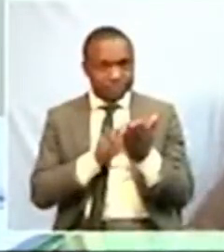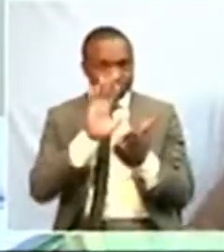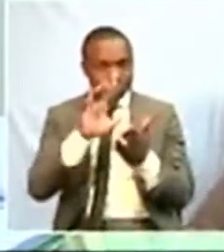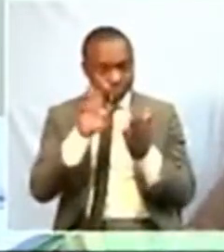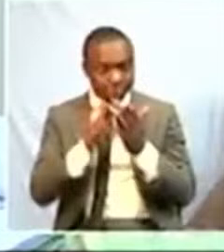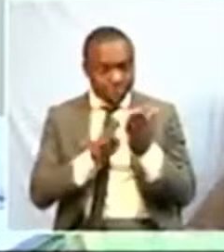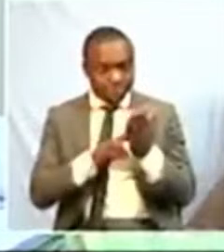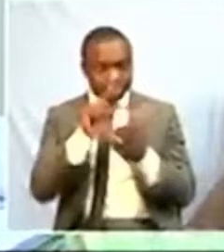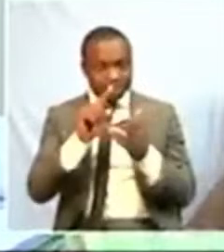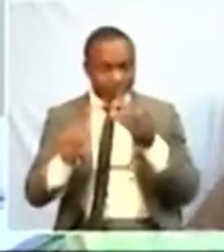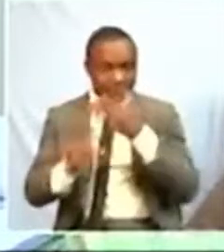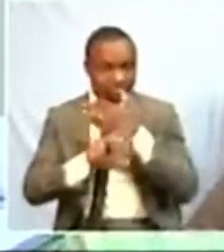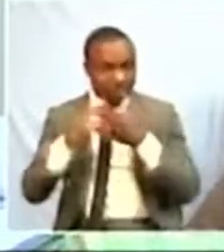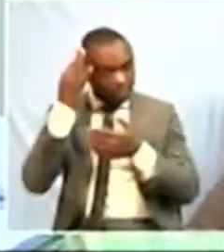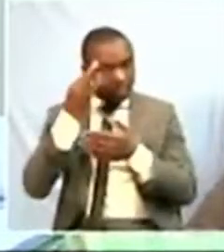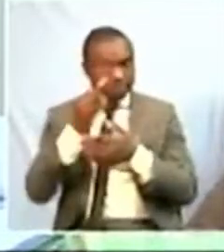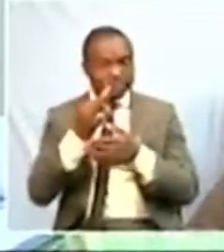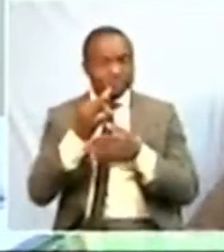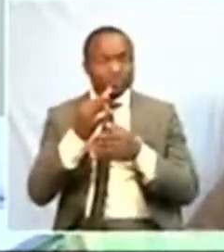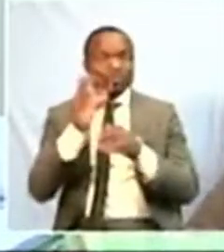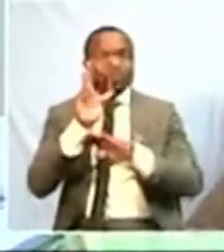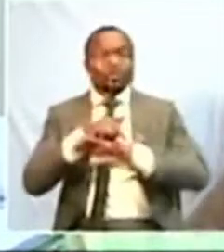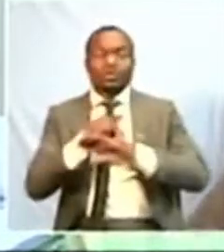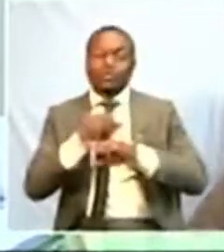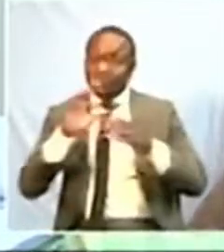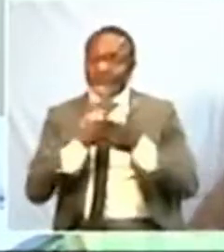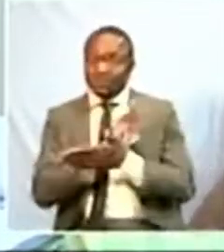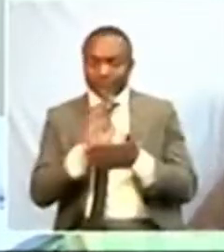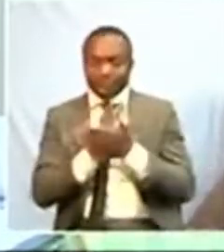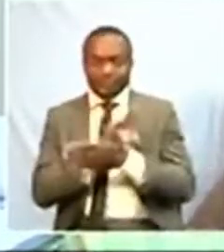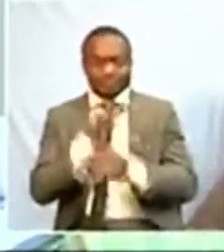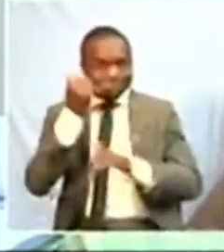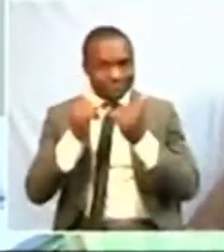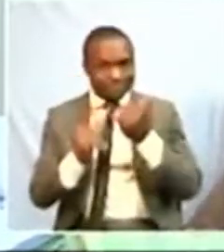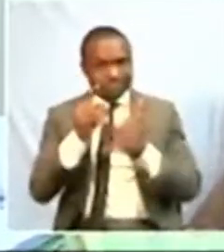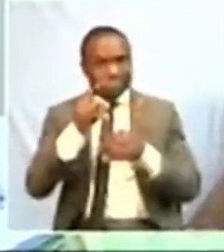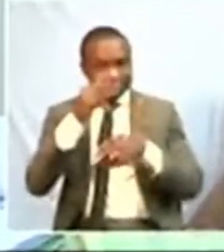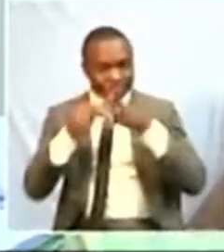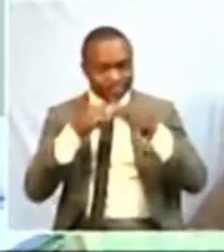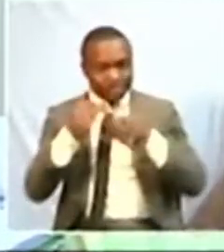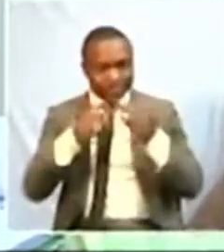saying a project was expediently done. What do you mean?